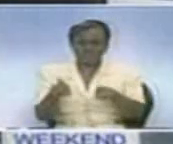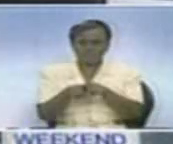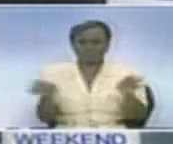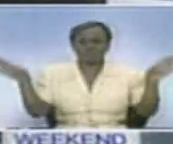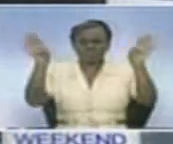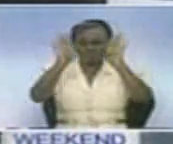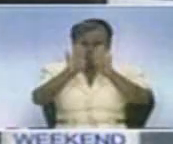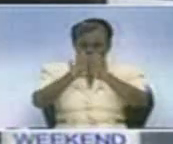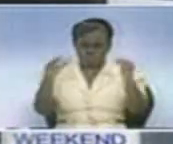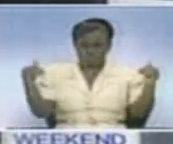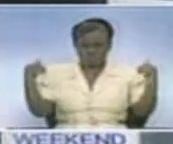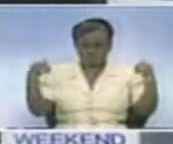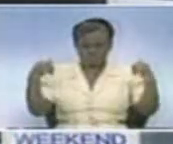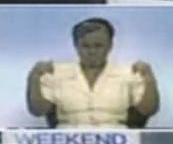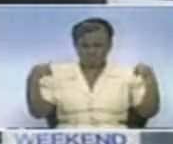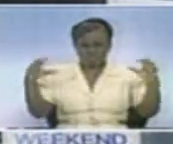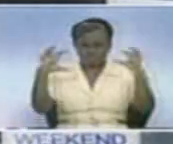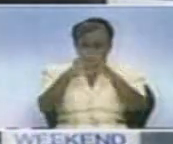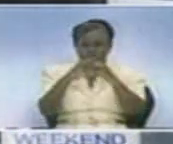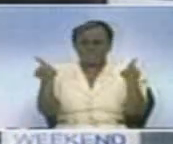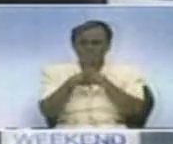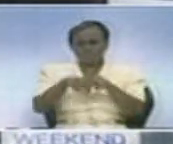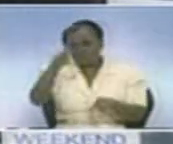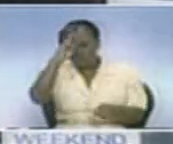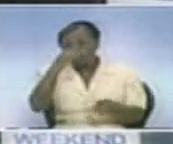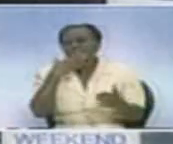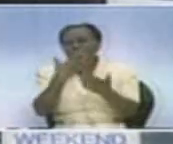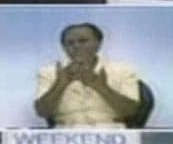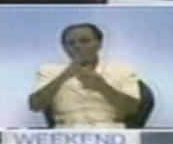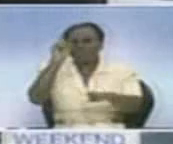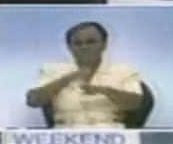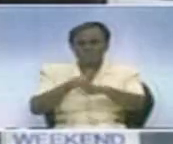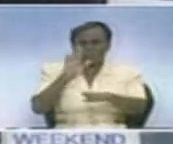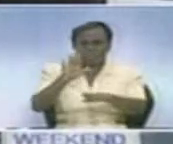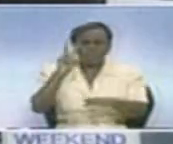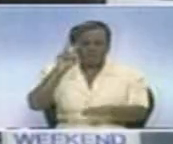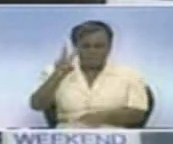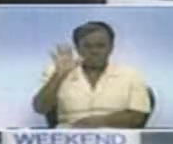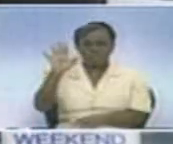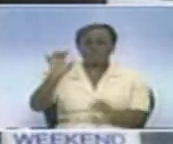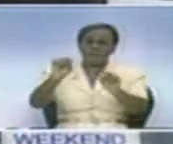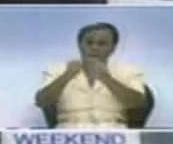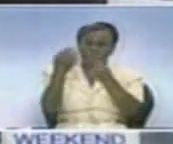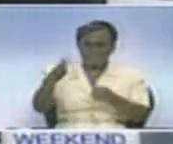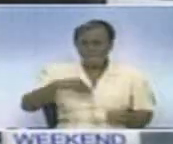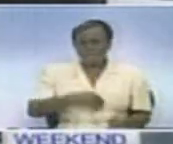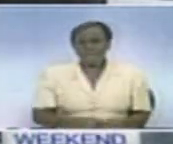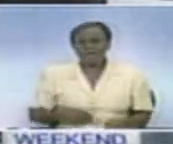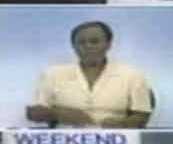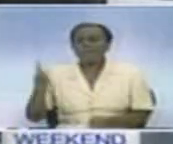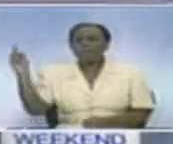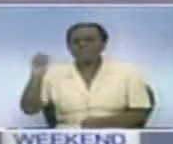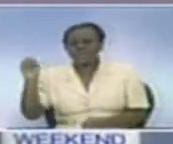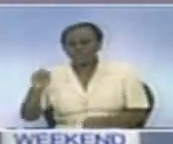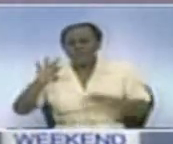closing that gap mm-hmm. between the citizens and the police. We thank you for your time and we thank you for your insights into what's happening in Lamu, in Mpeketoni, and